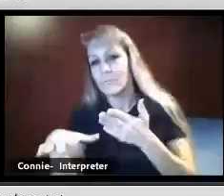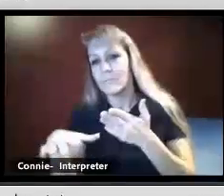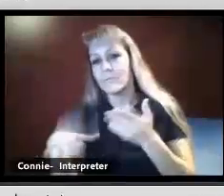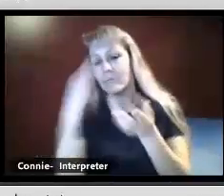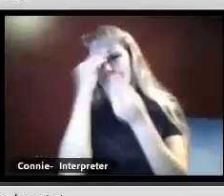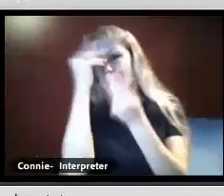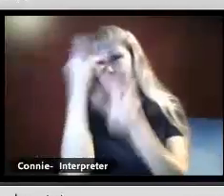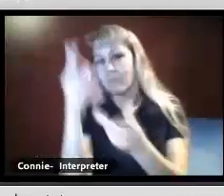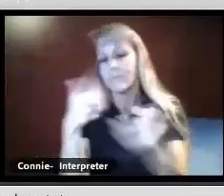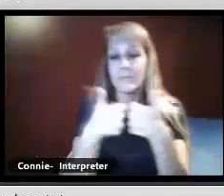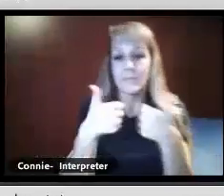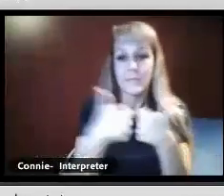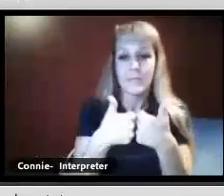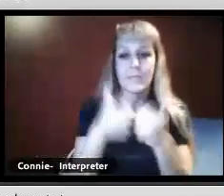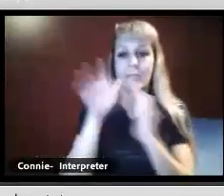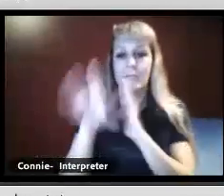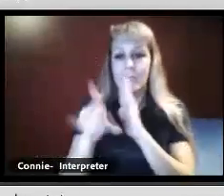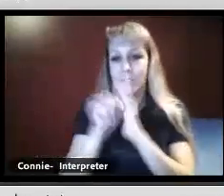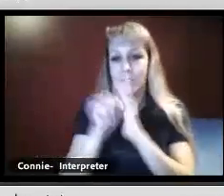and videos.